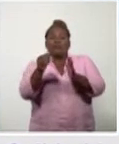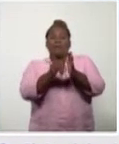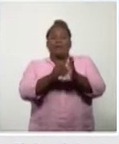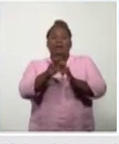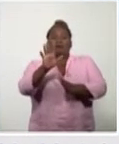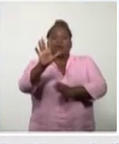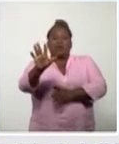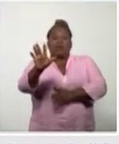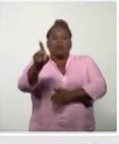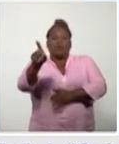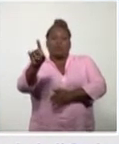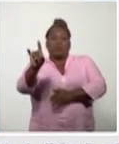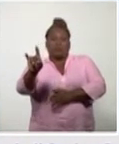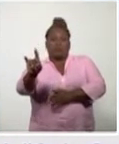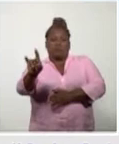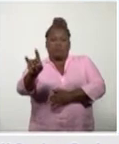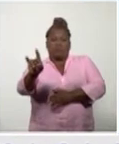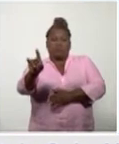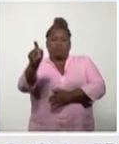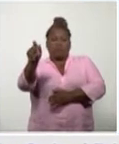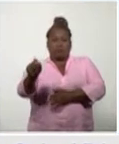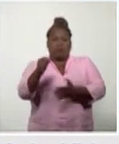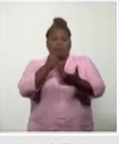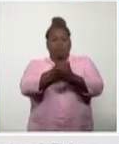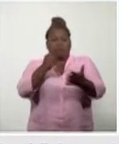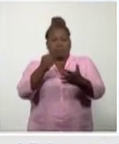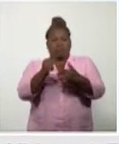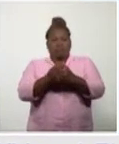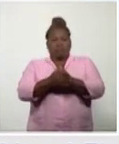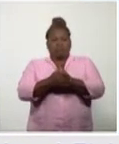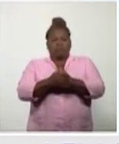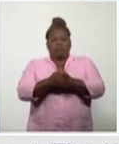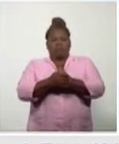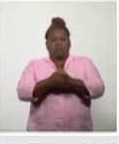2,698,519 confirmed cases. In our region,